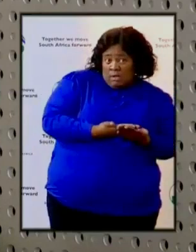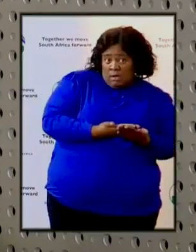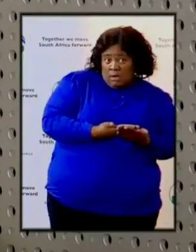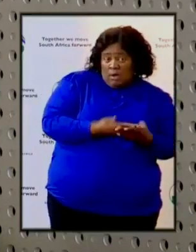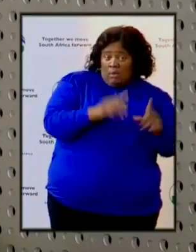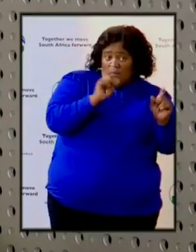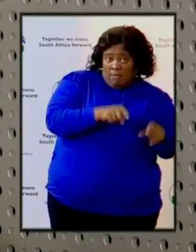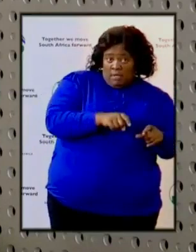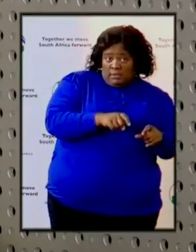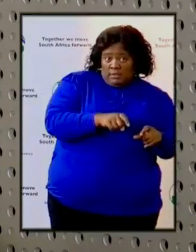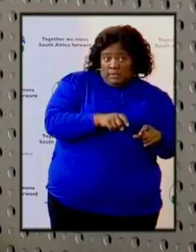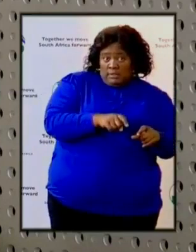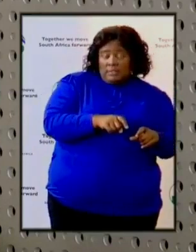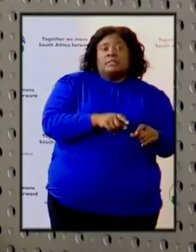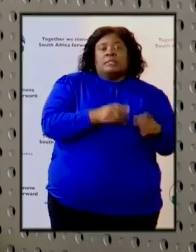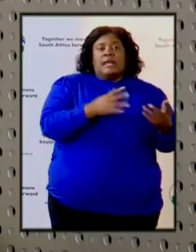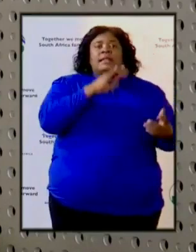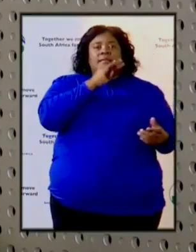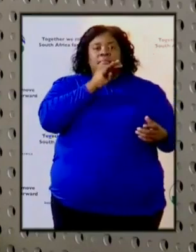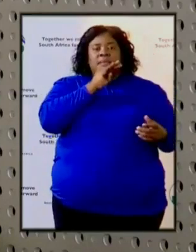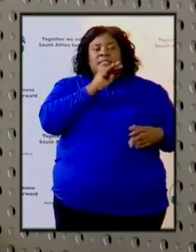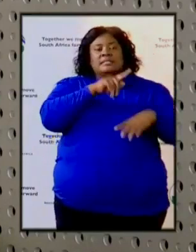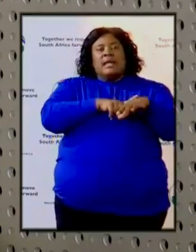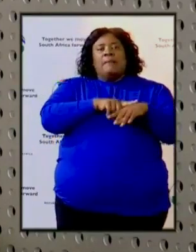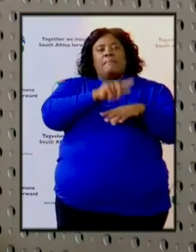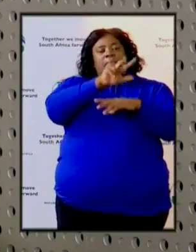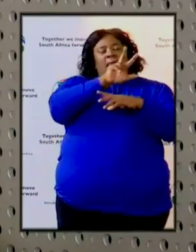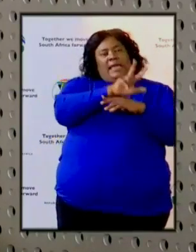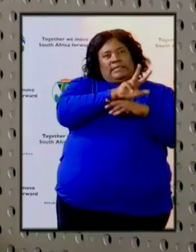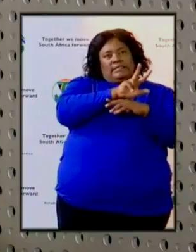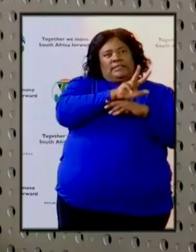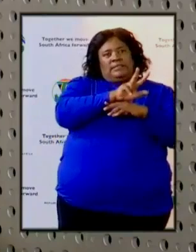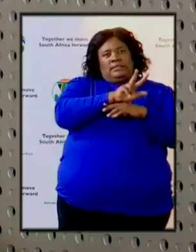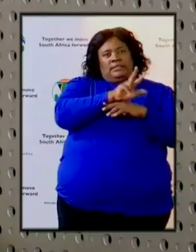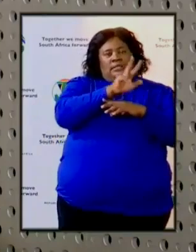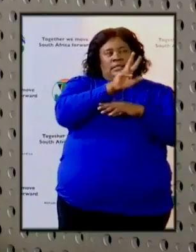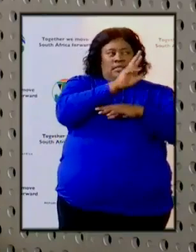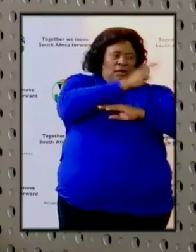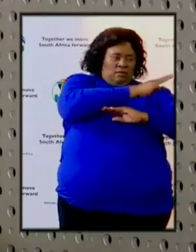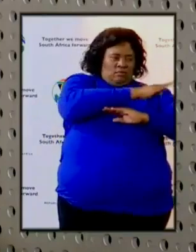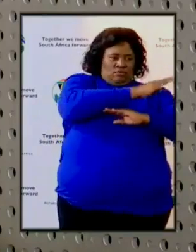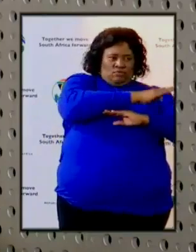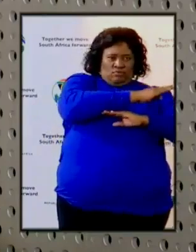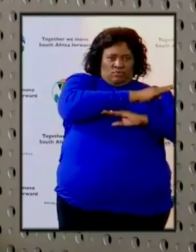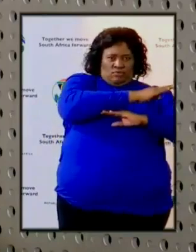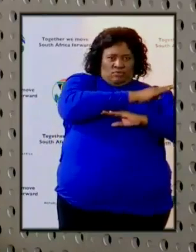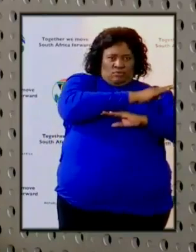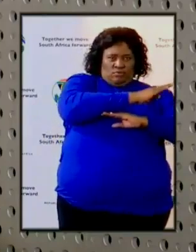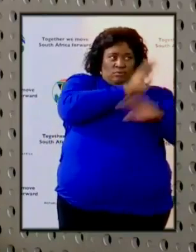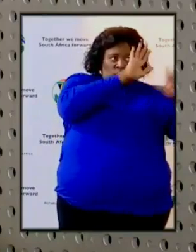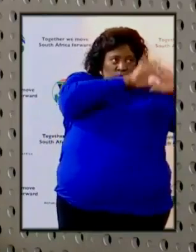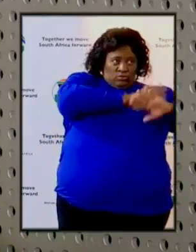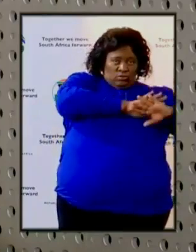kuzofanele ube sekhaya. Kusukela ngo-8 ntambama ngehola lesishiyagolombili, kufanele